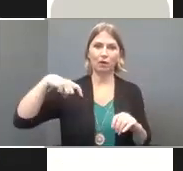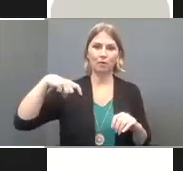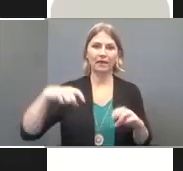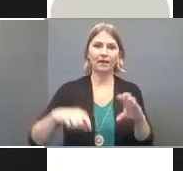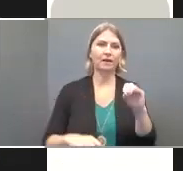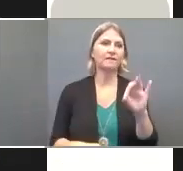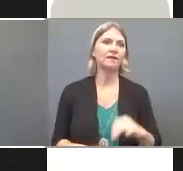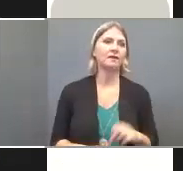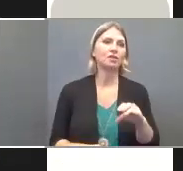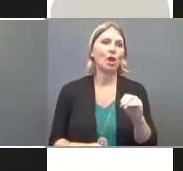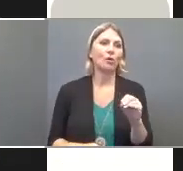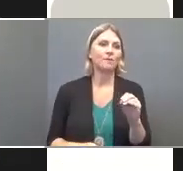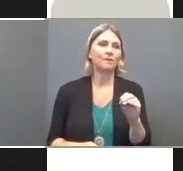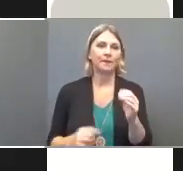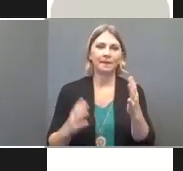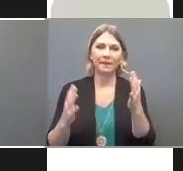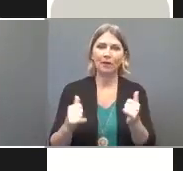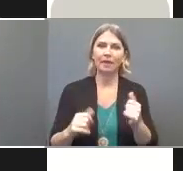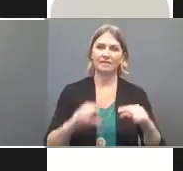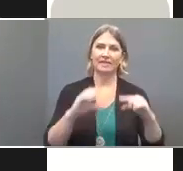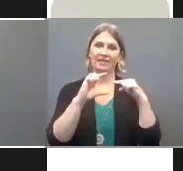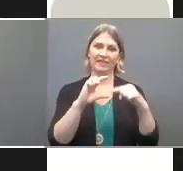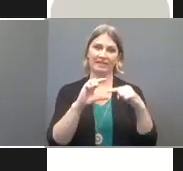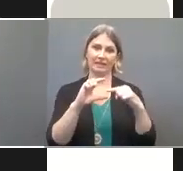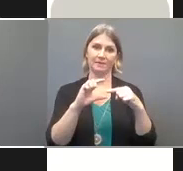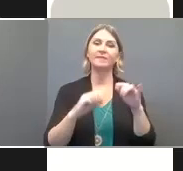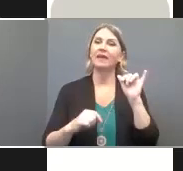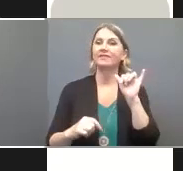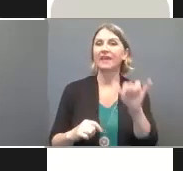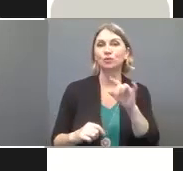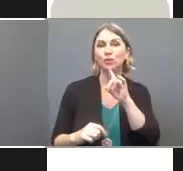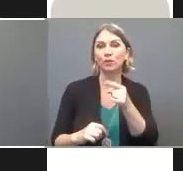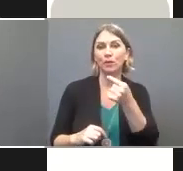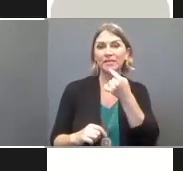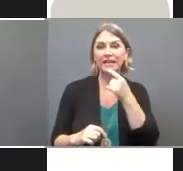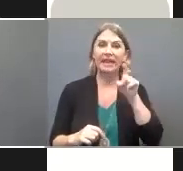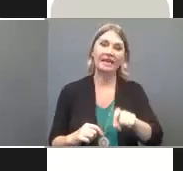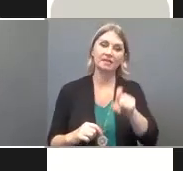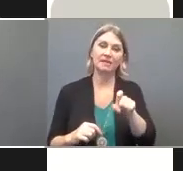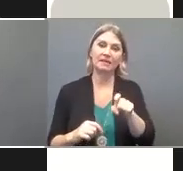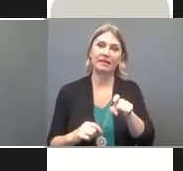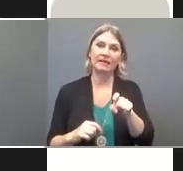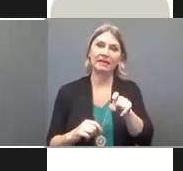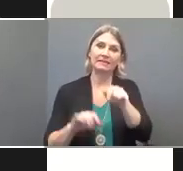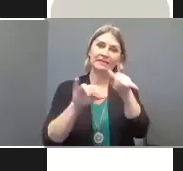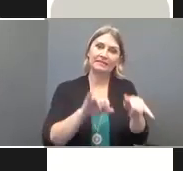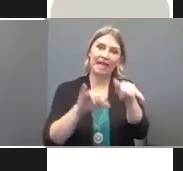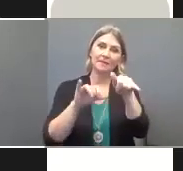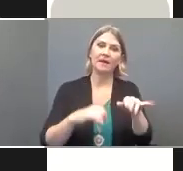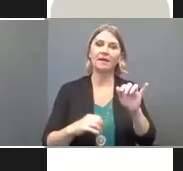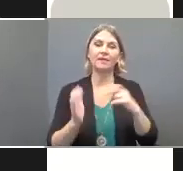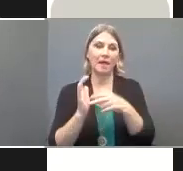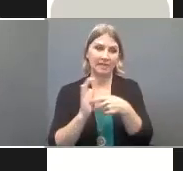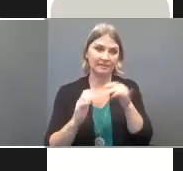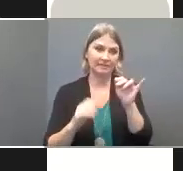Okay, now comes big theta. Now big theta is essentially, as we said, that it has to be the same equation. Big theta basically means